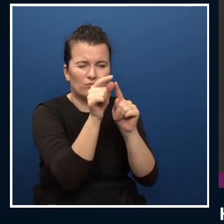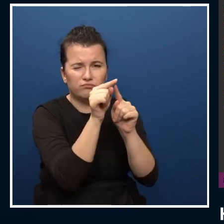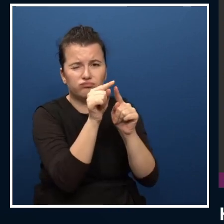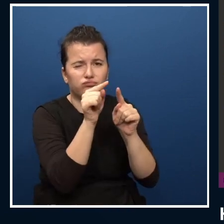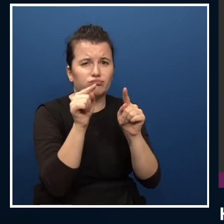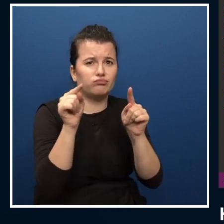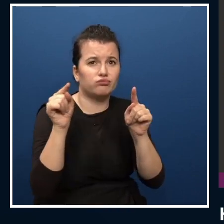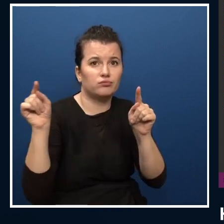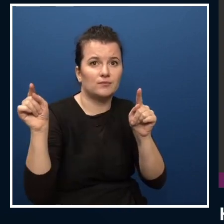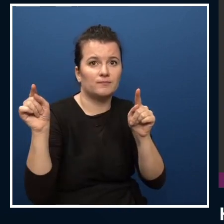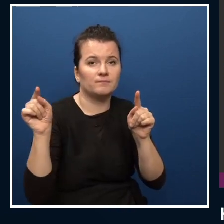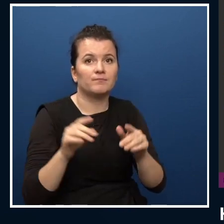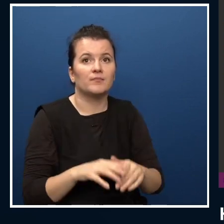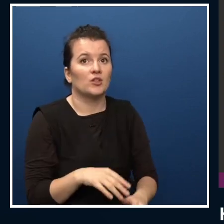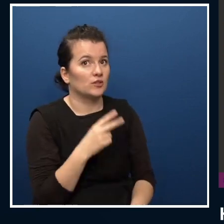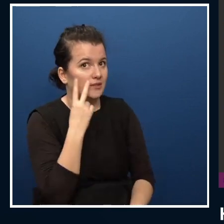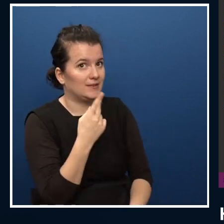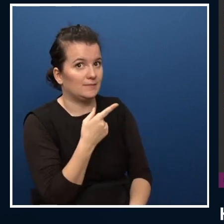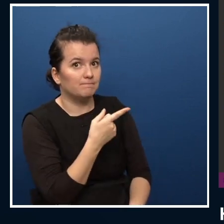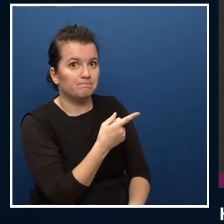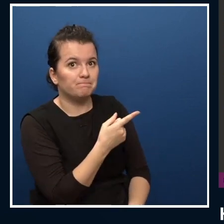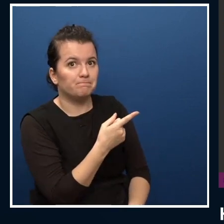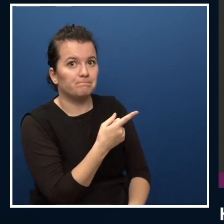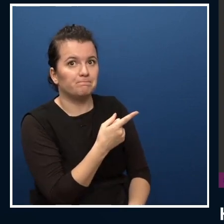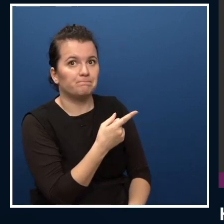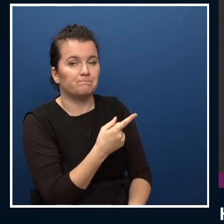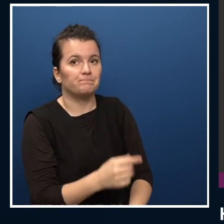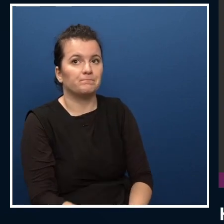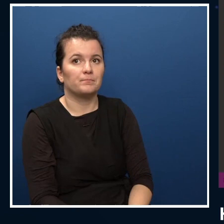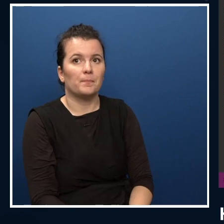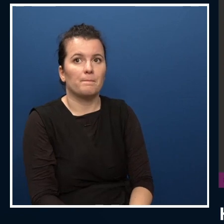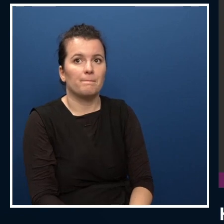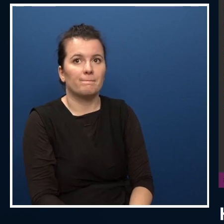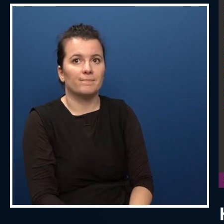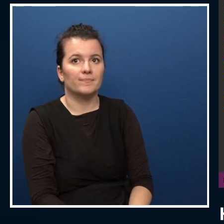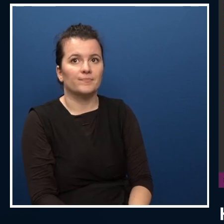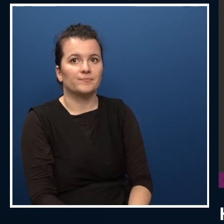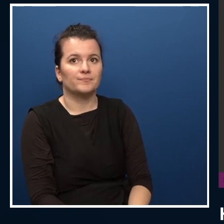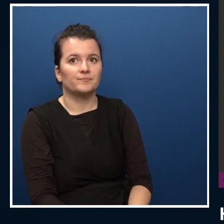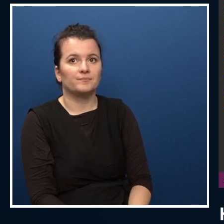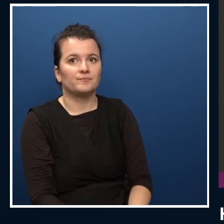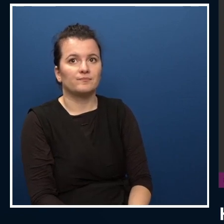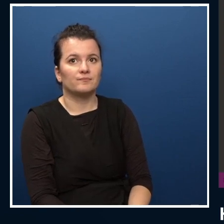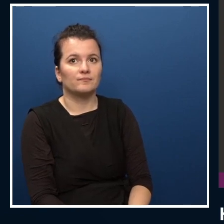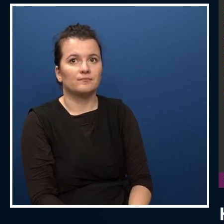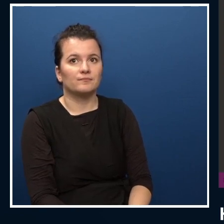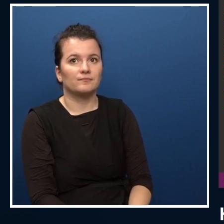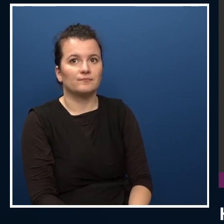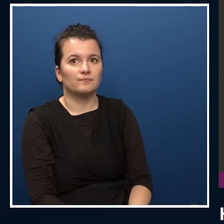and we look at that routing rule here under the front door designer,